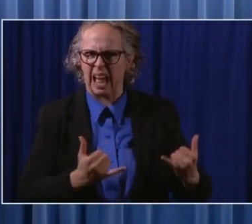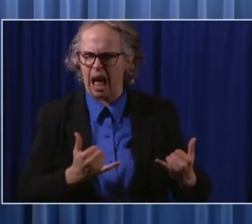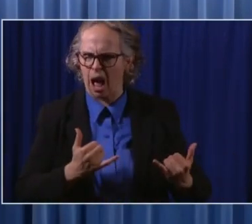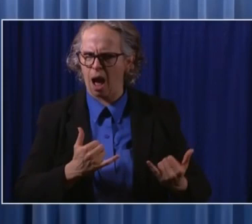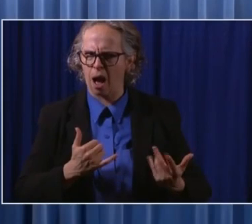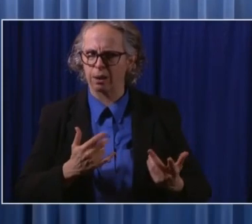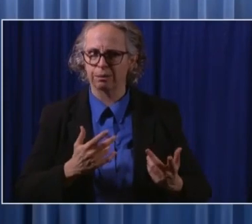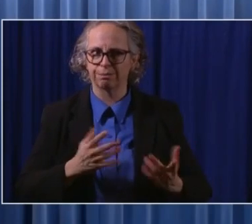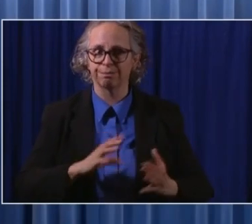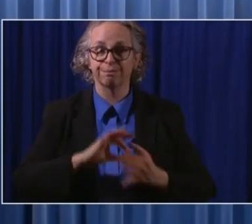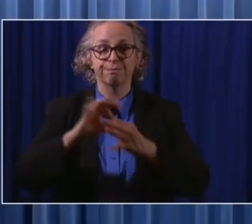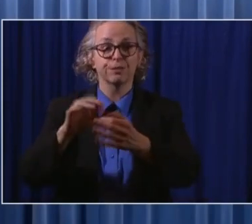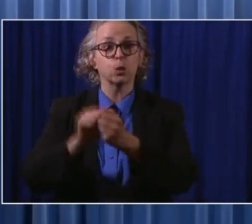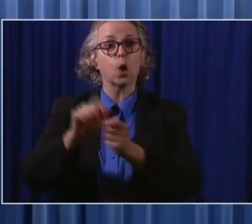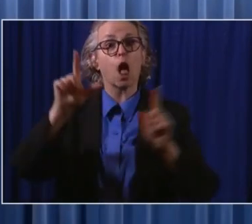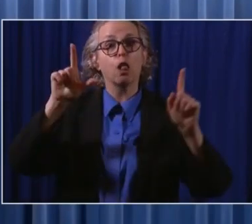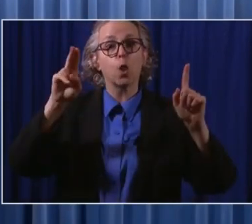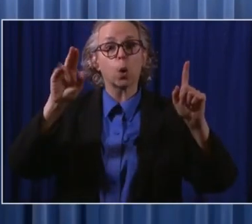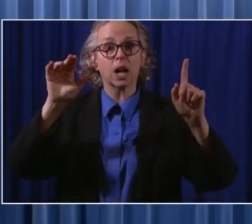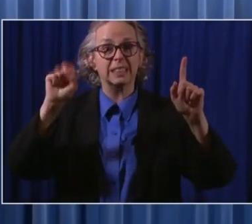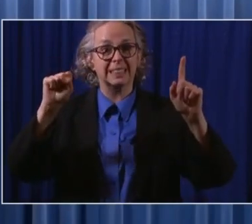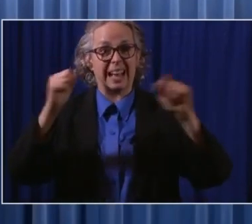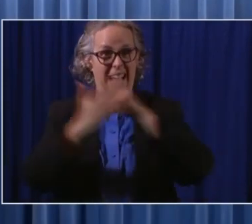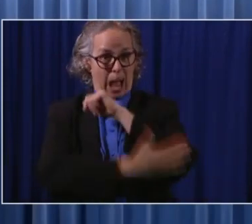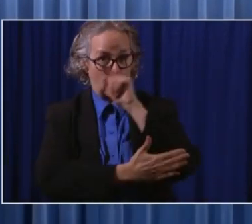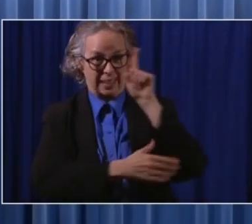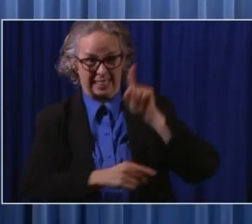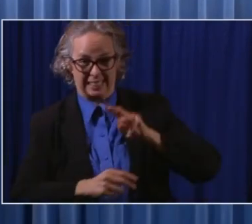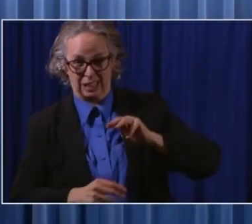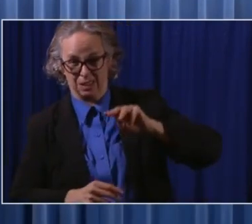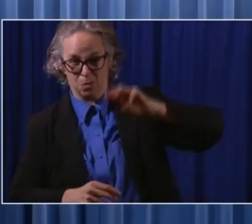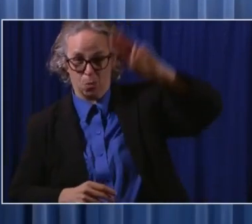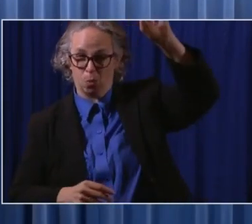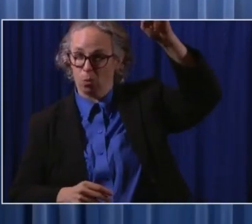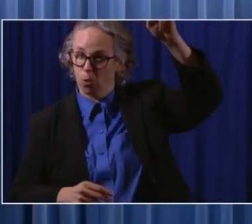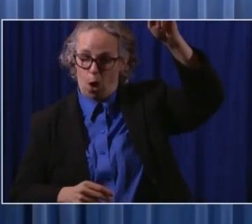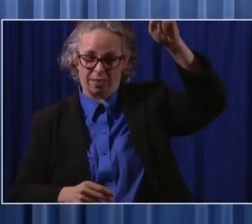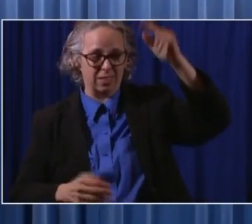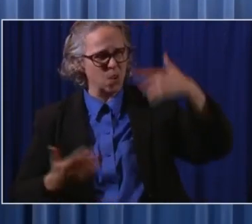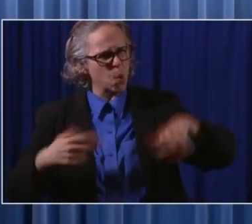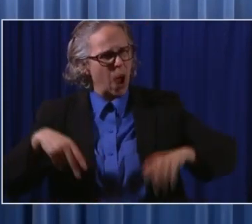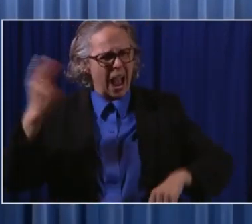is up and showing very high numbers. Not good news out of Lucas.